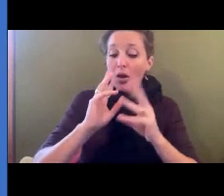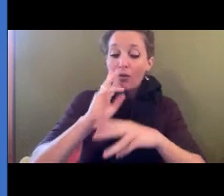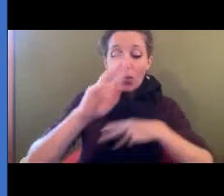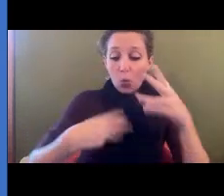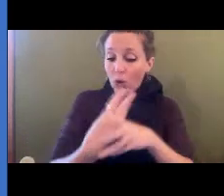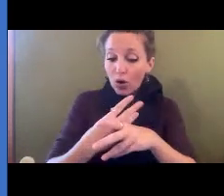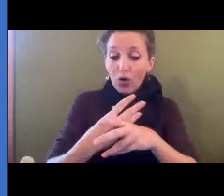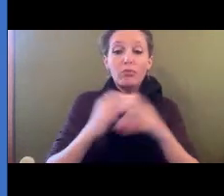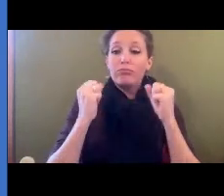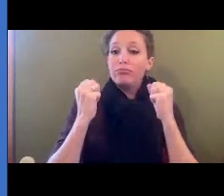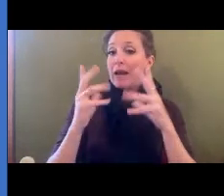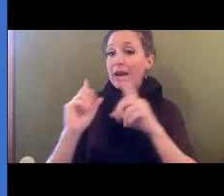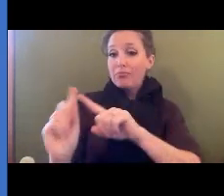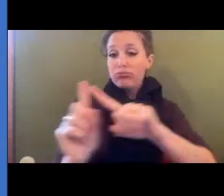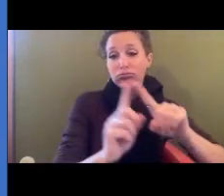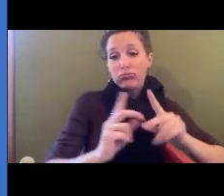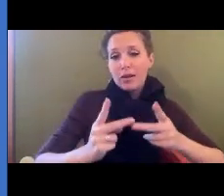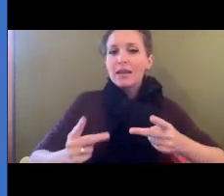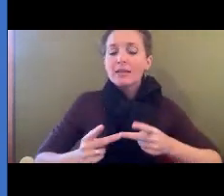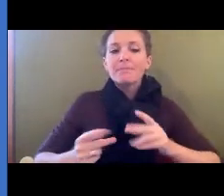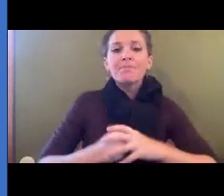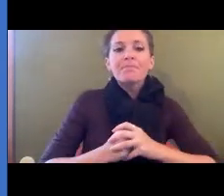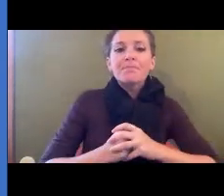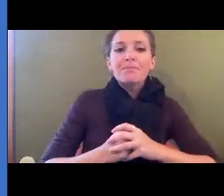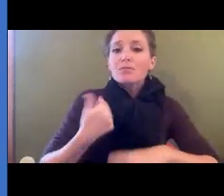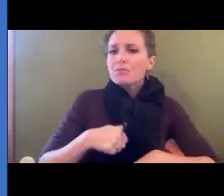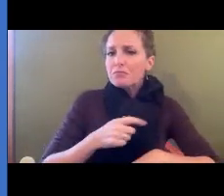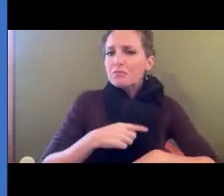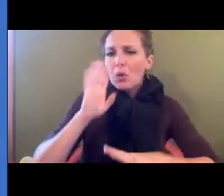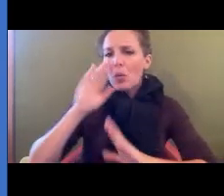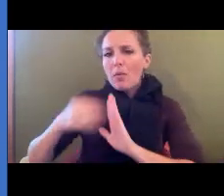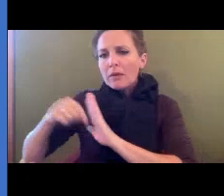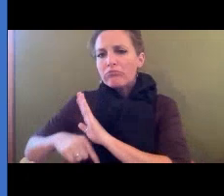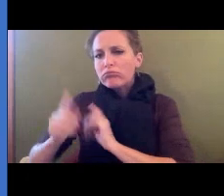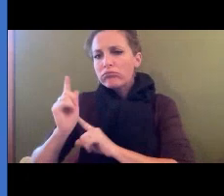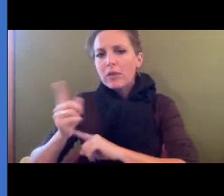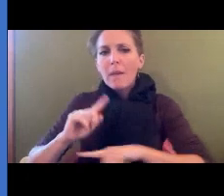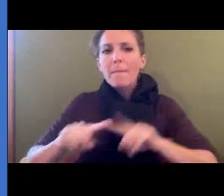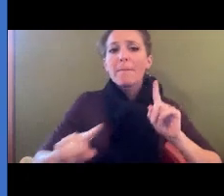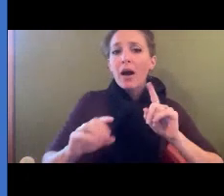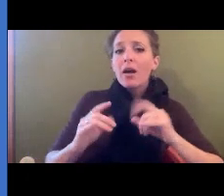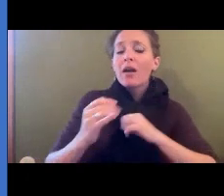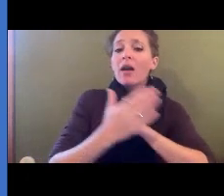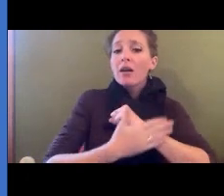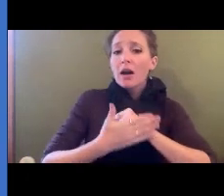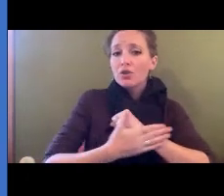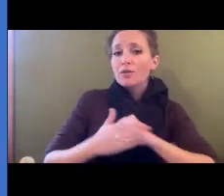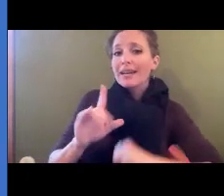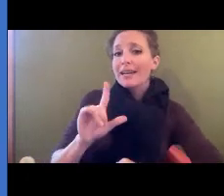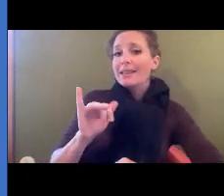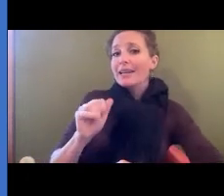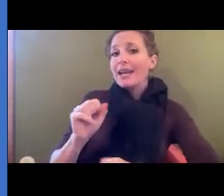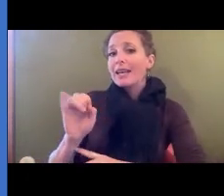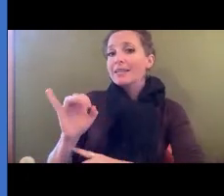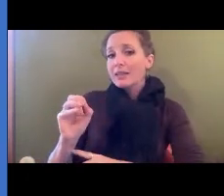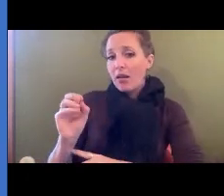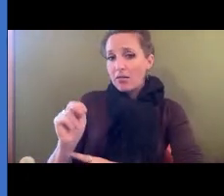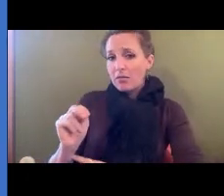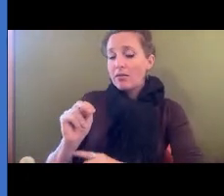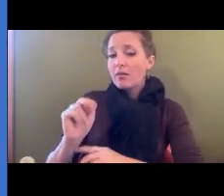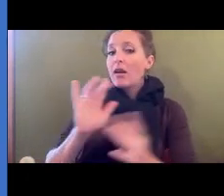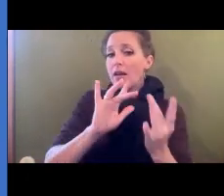we'll talk a little bit more in depth in a second, but the Country Liaison Network. I know that we talked about this a little bit in the first webinar,